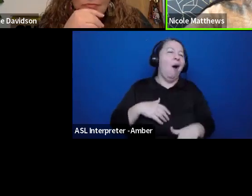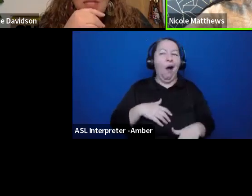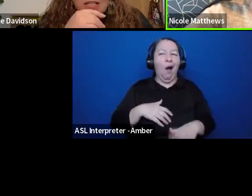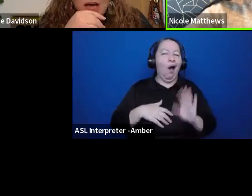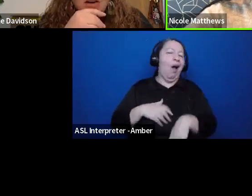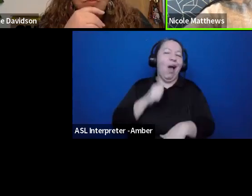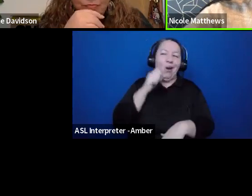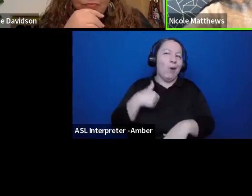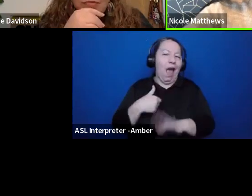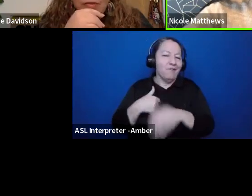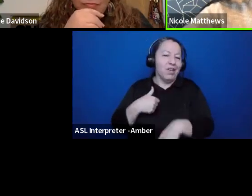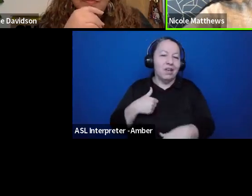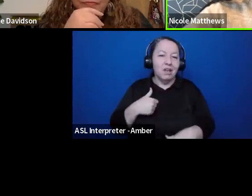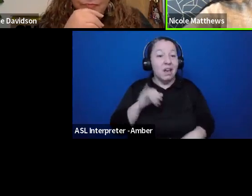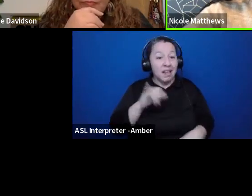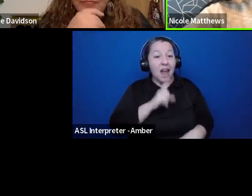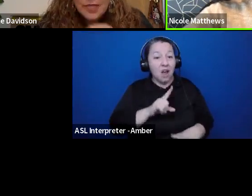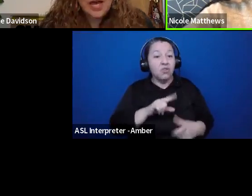harm.